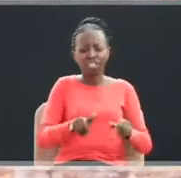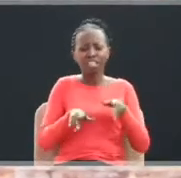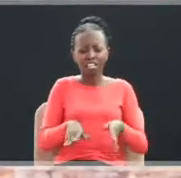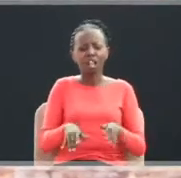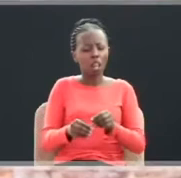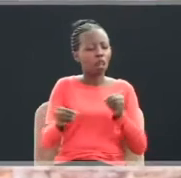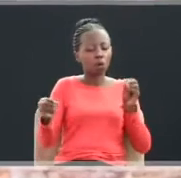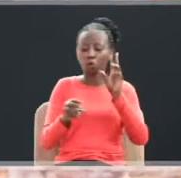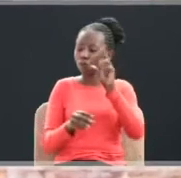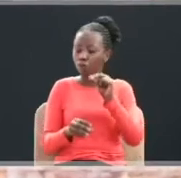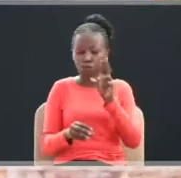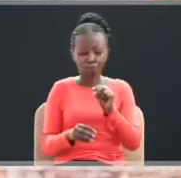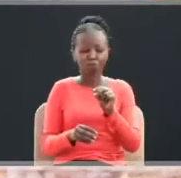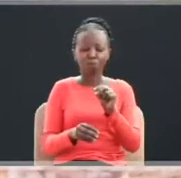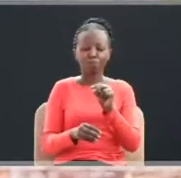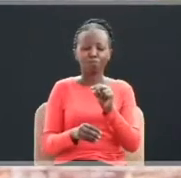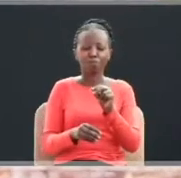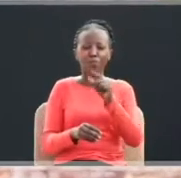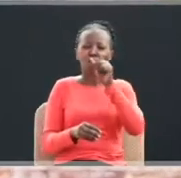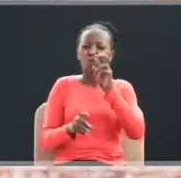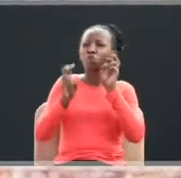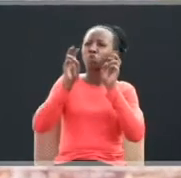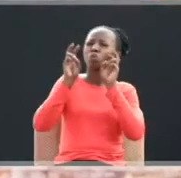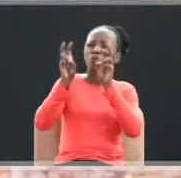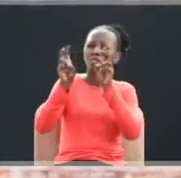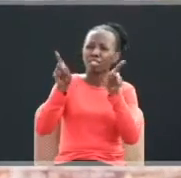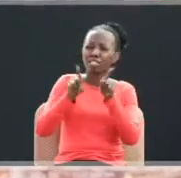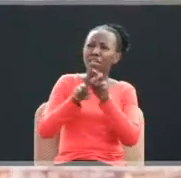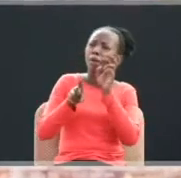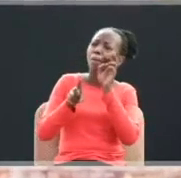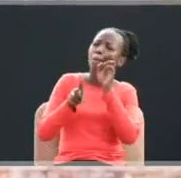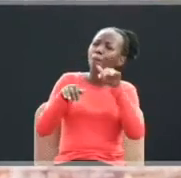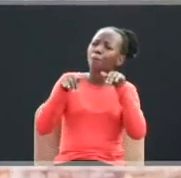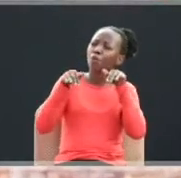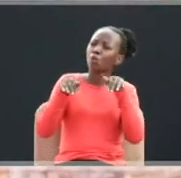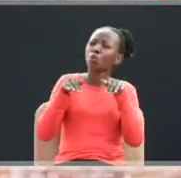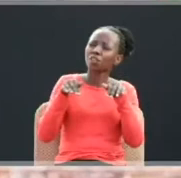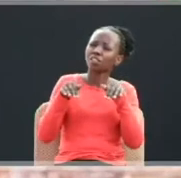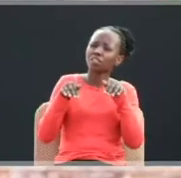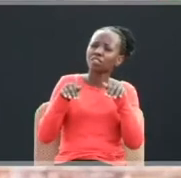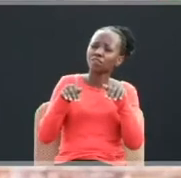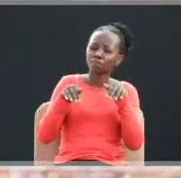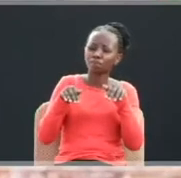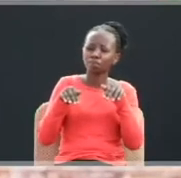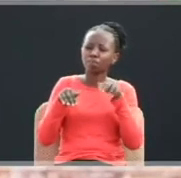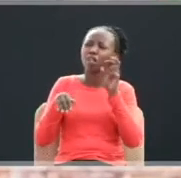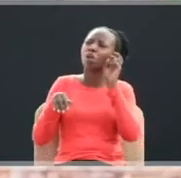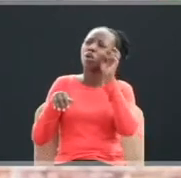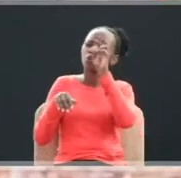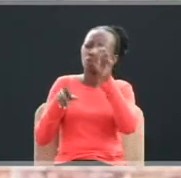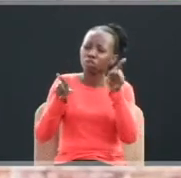going. Watching and looking. Watching and waiting,